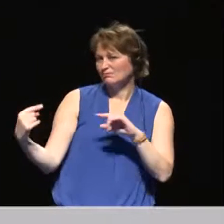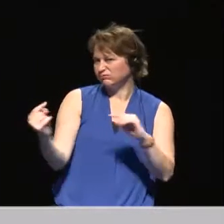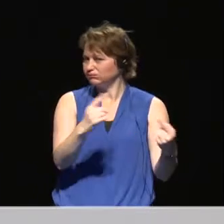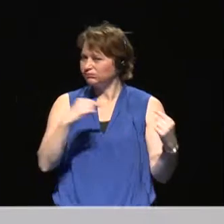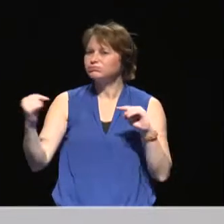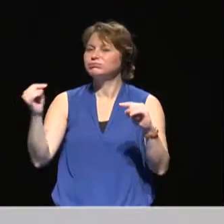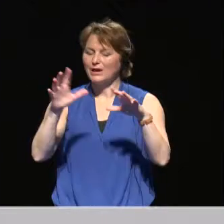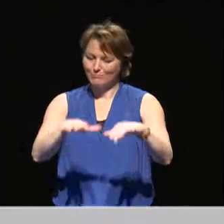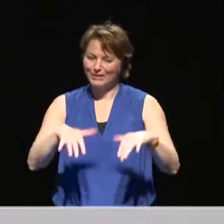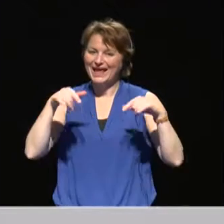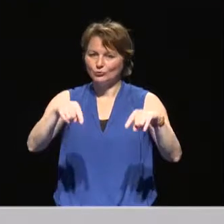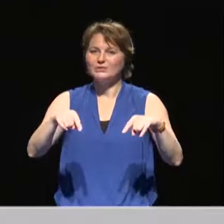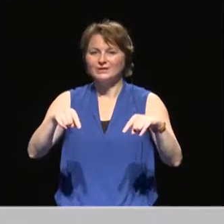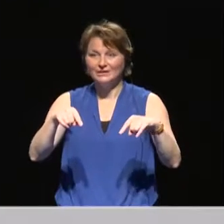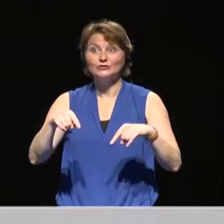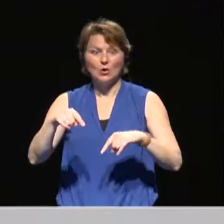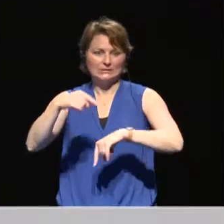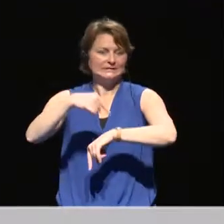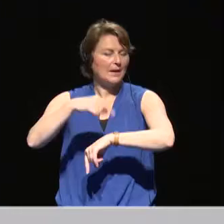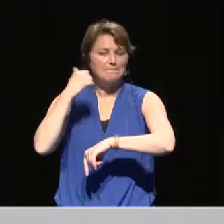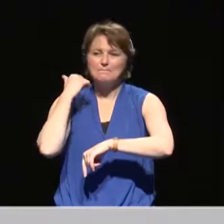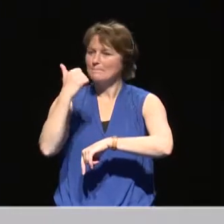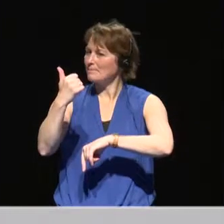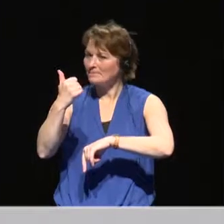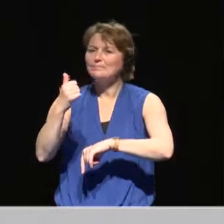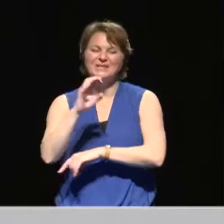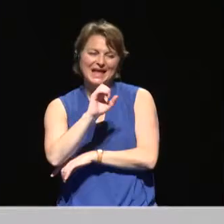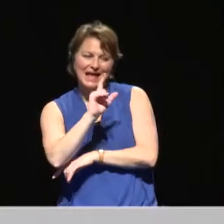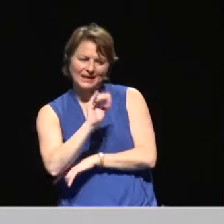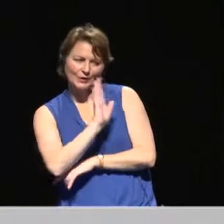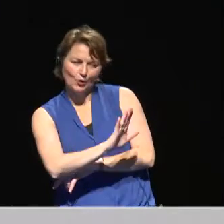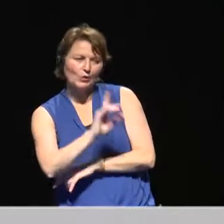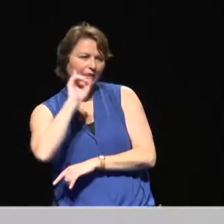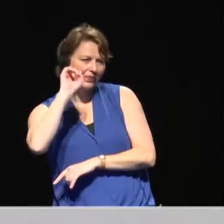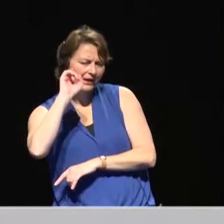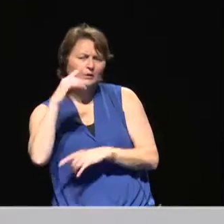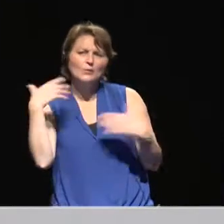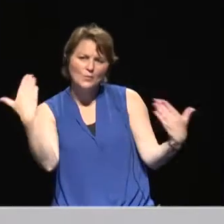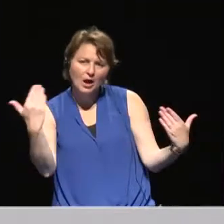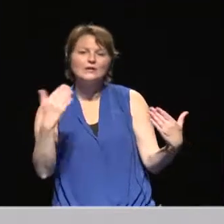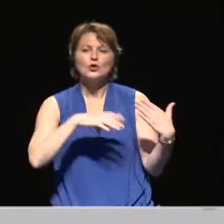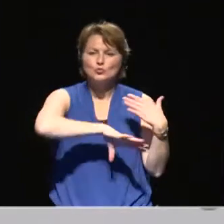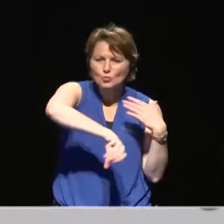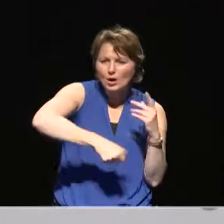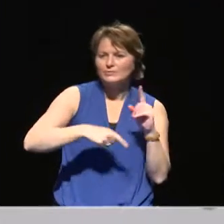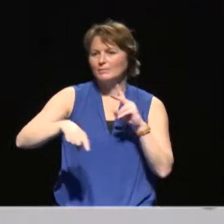very timely that we hear from Elly about her thoughts about corruption and development. Elly, you have the floor.